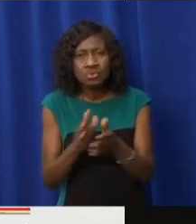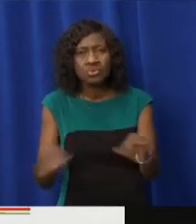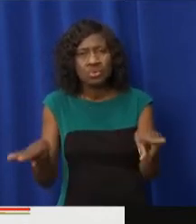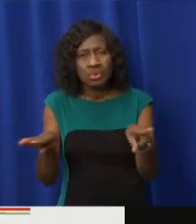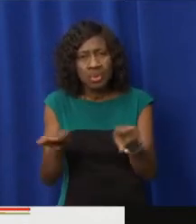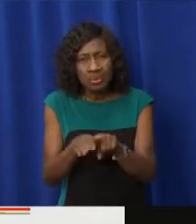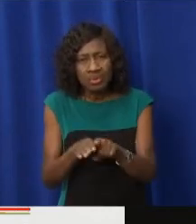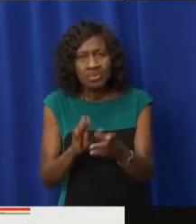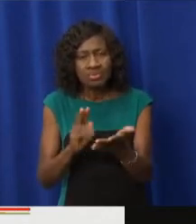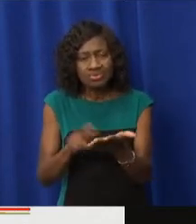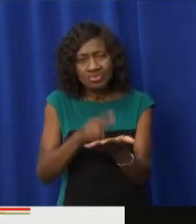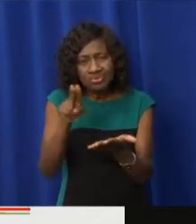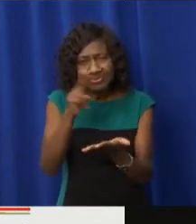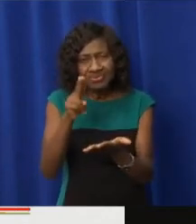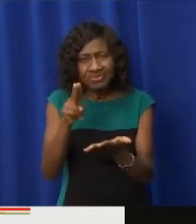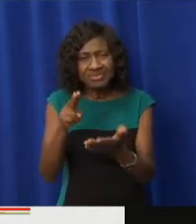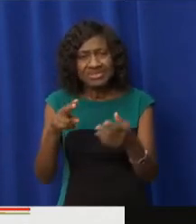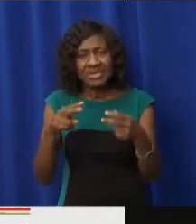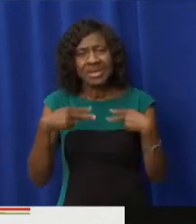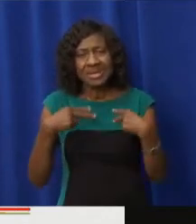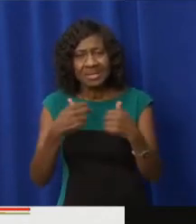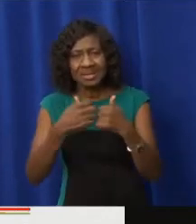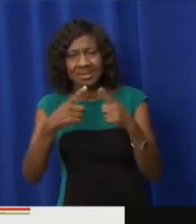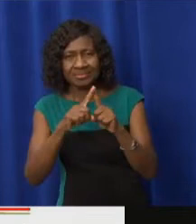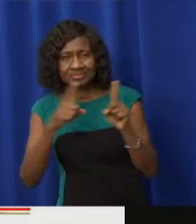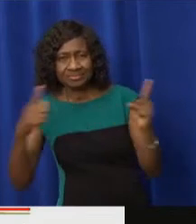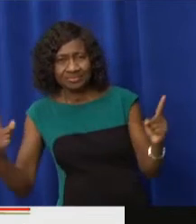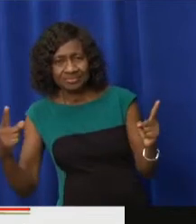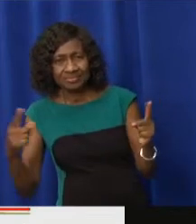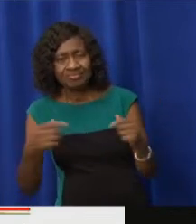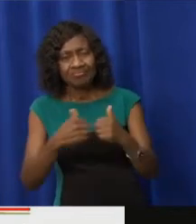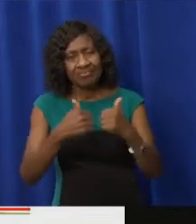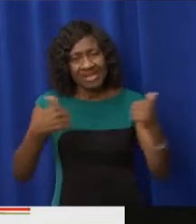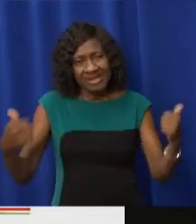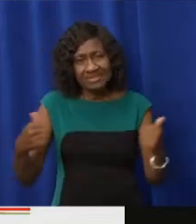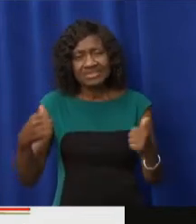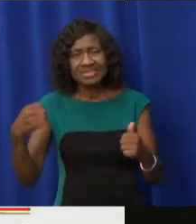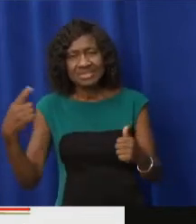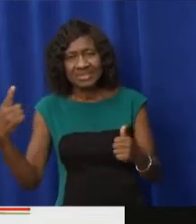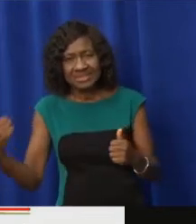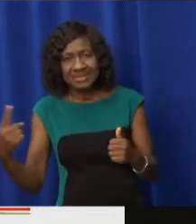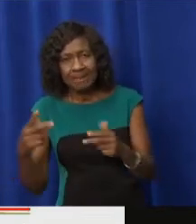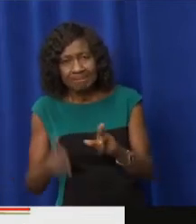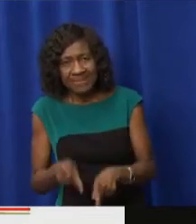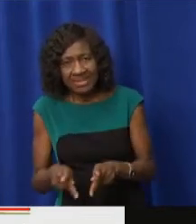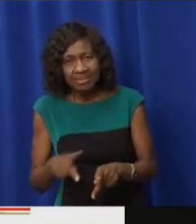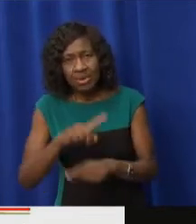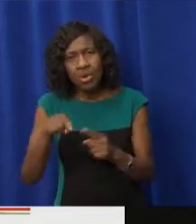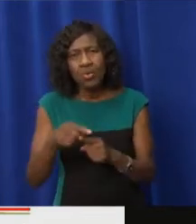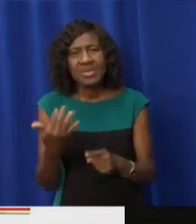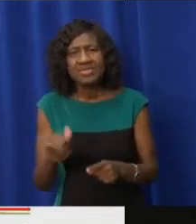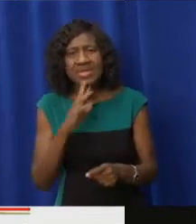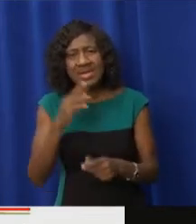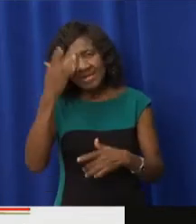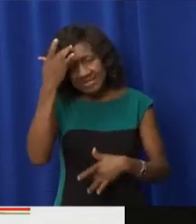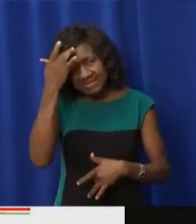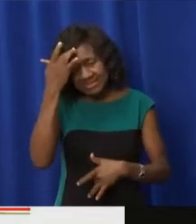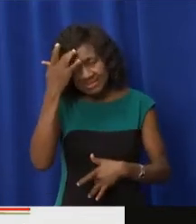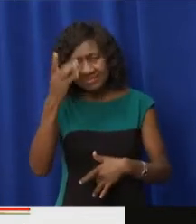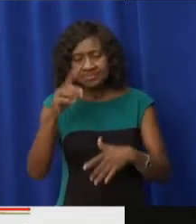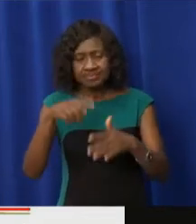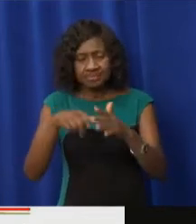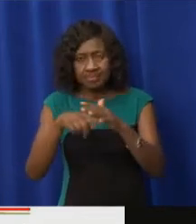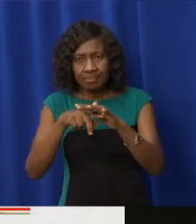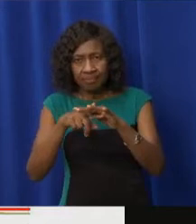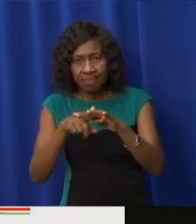universities, you have social distancing, you quarantine people and isolate them when they're sick. And now if you now look at the bottom graph, you can